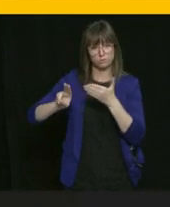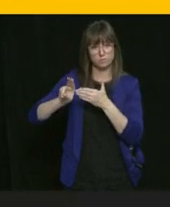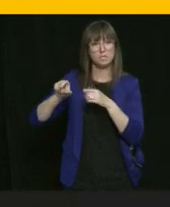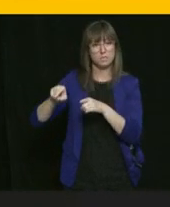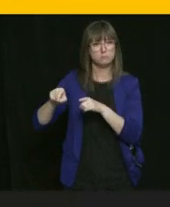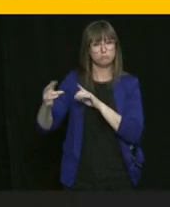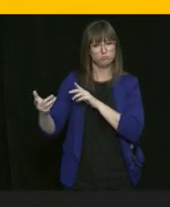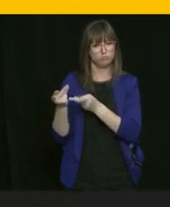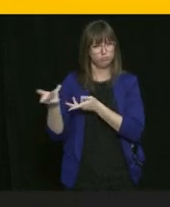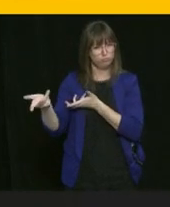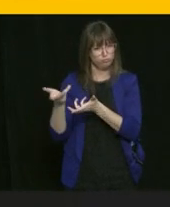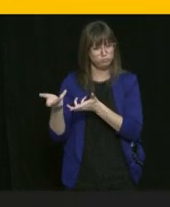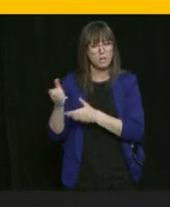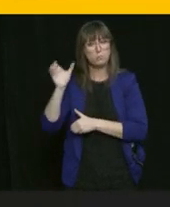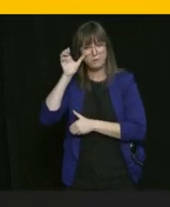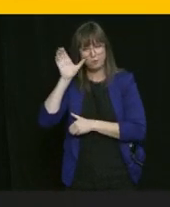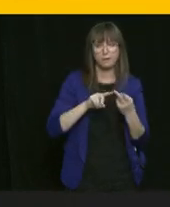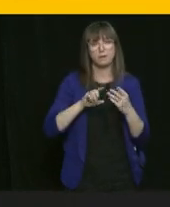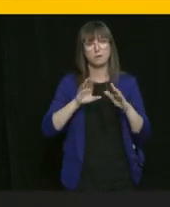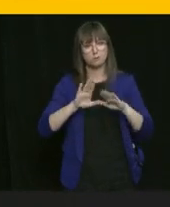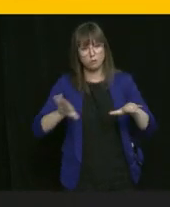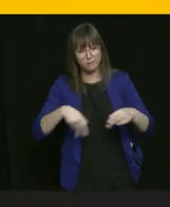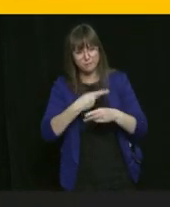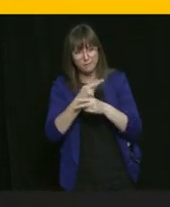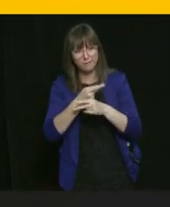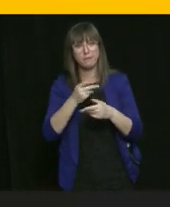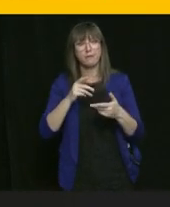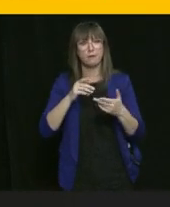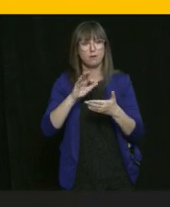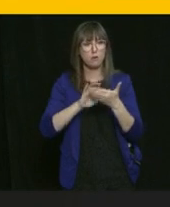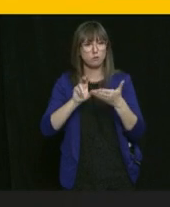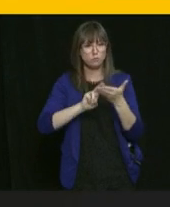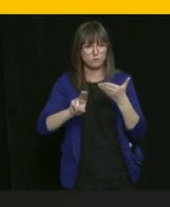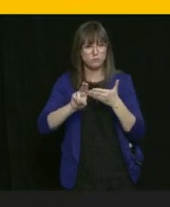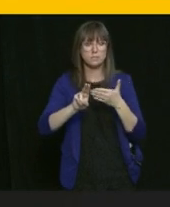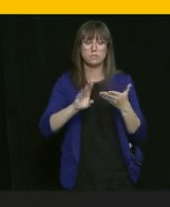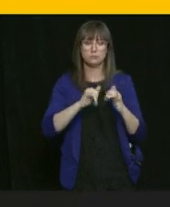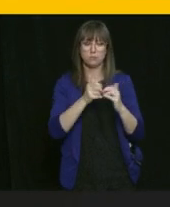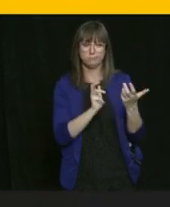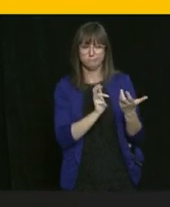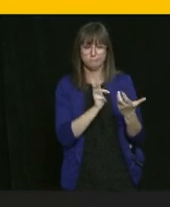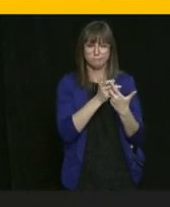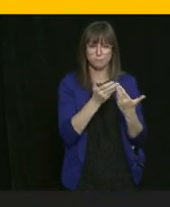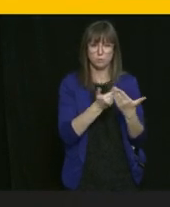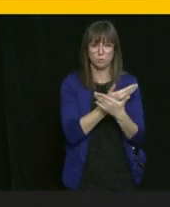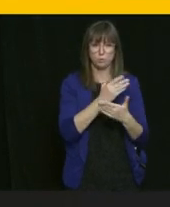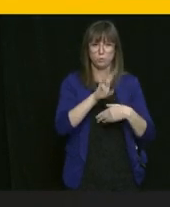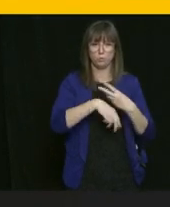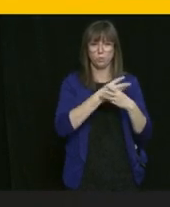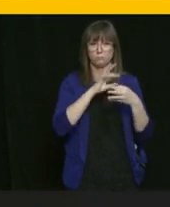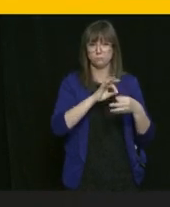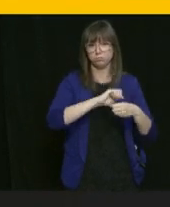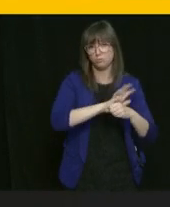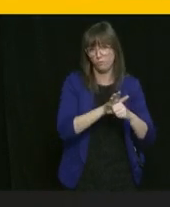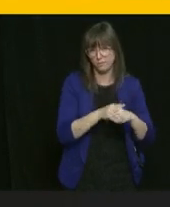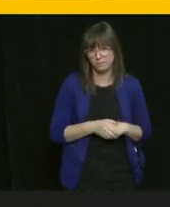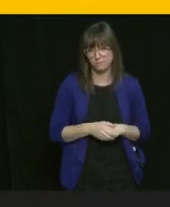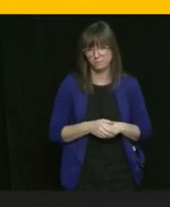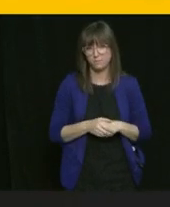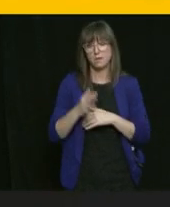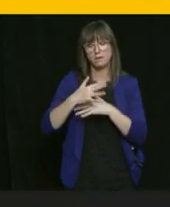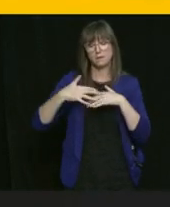directly, you've been heard and we are acting. Just to a new reality in the light of COVID-19. To the Indigenous